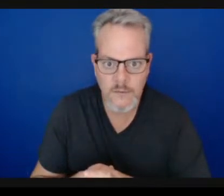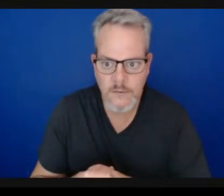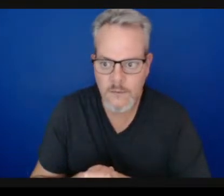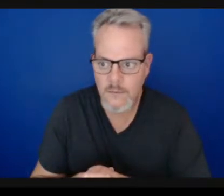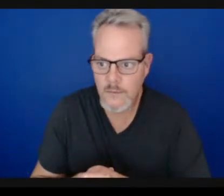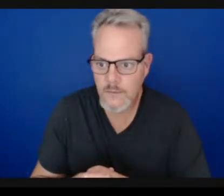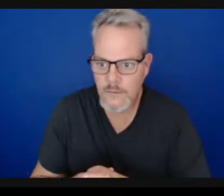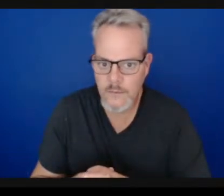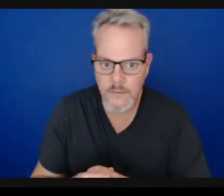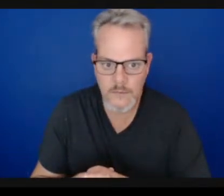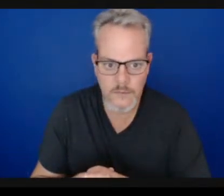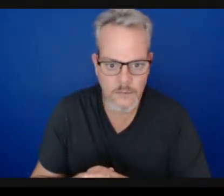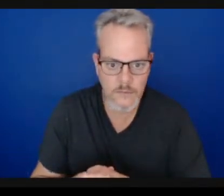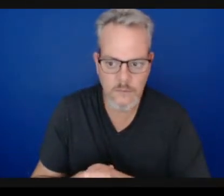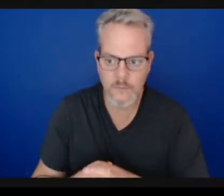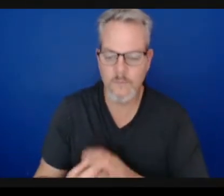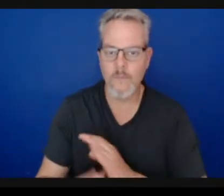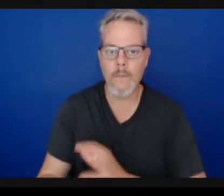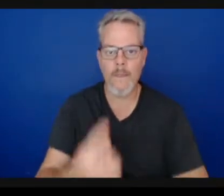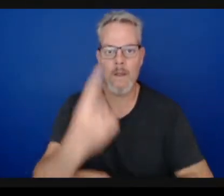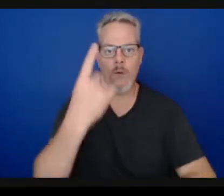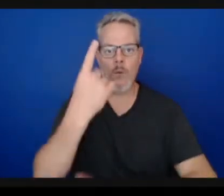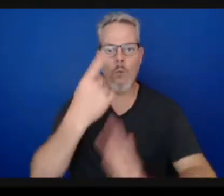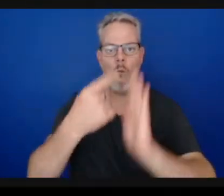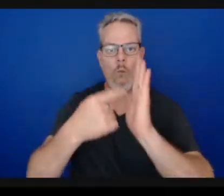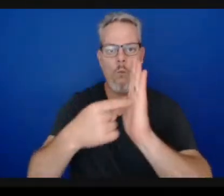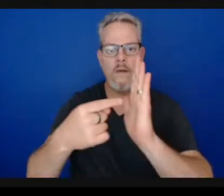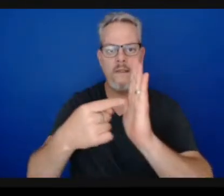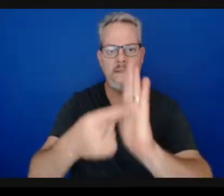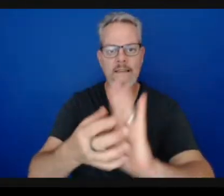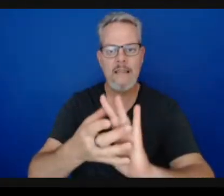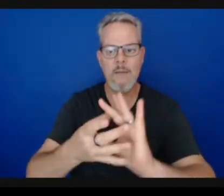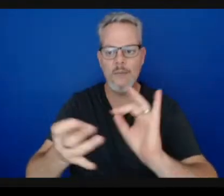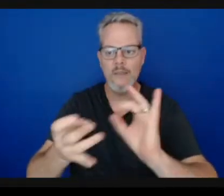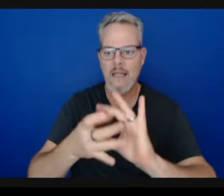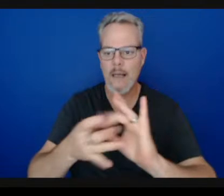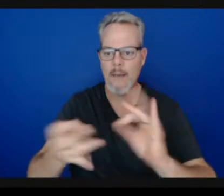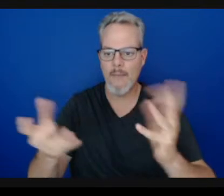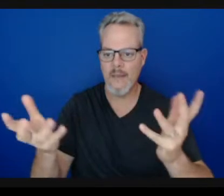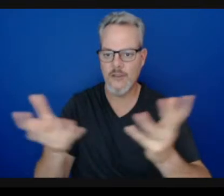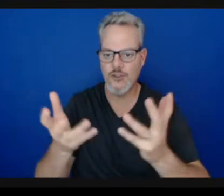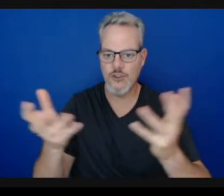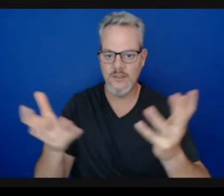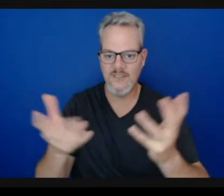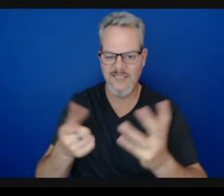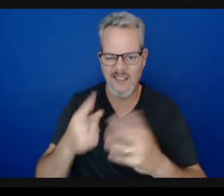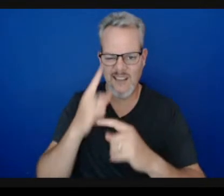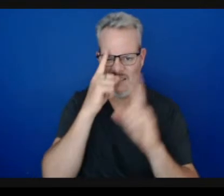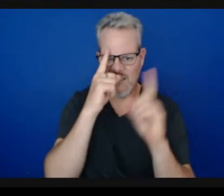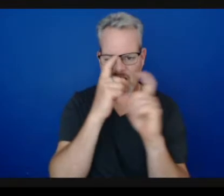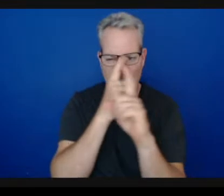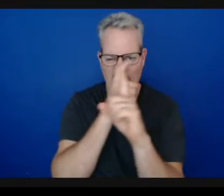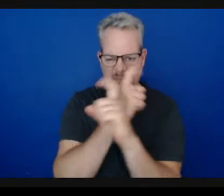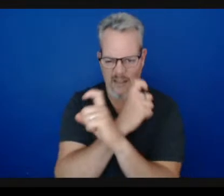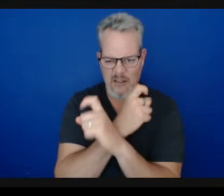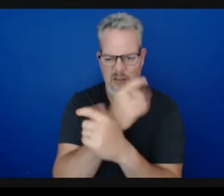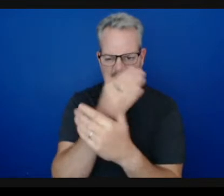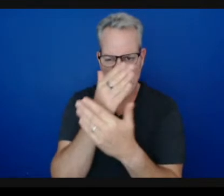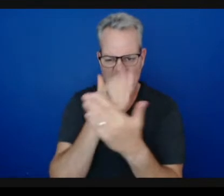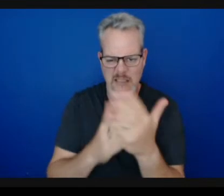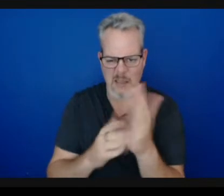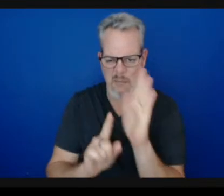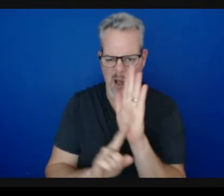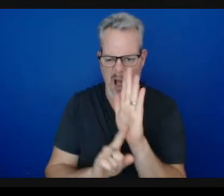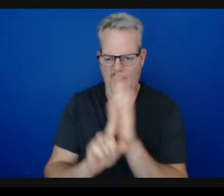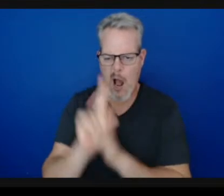details. One example they mention is that it's complicated. There's outward and upward motion away